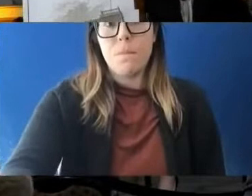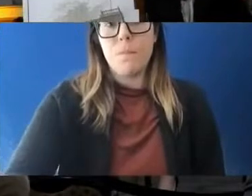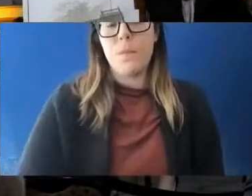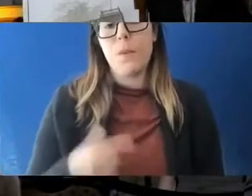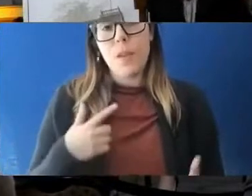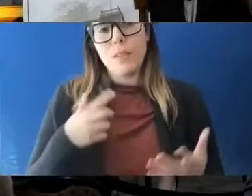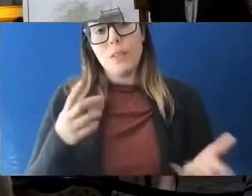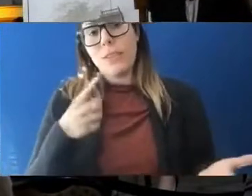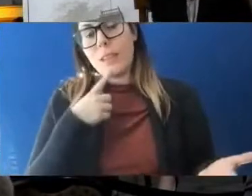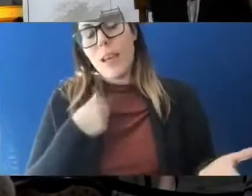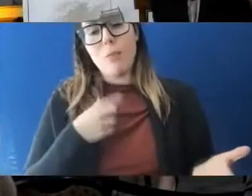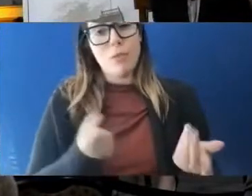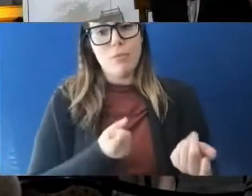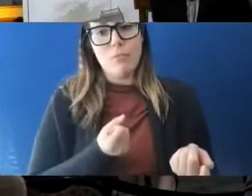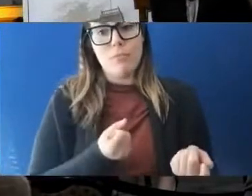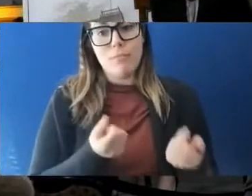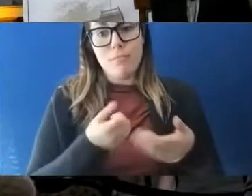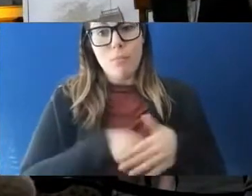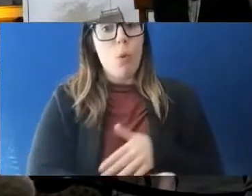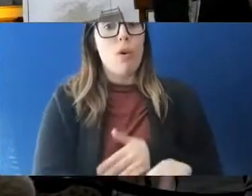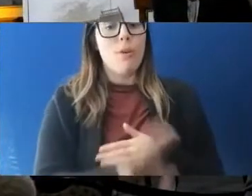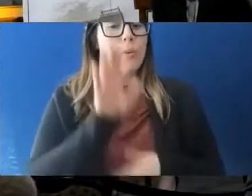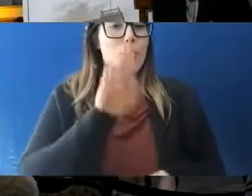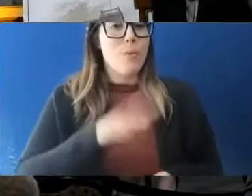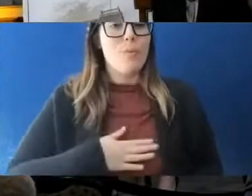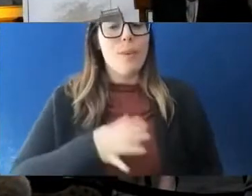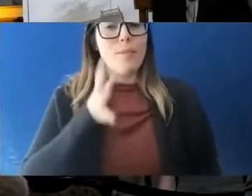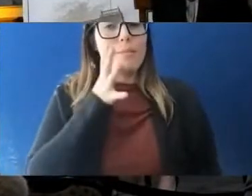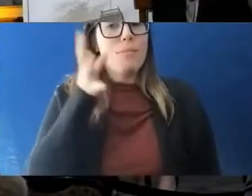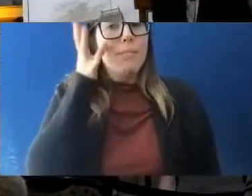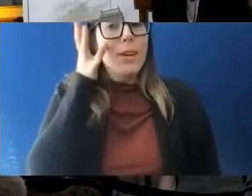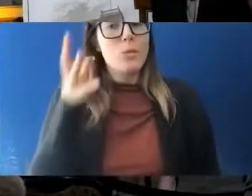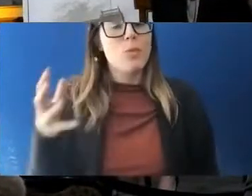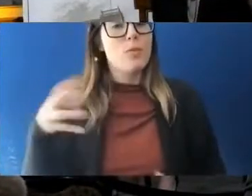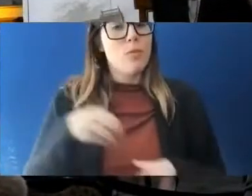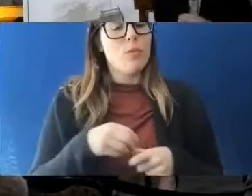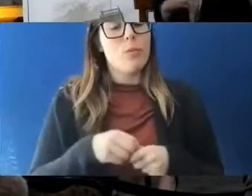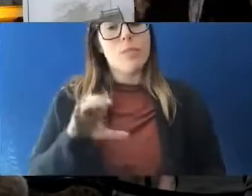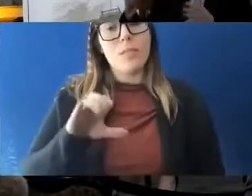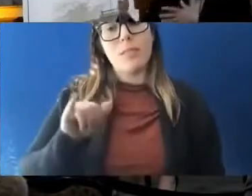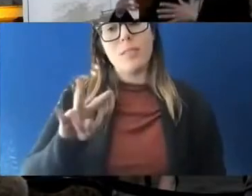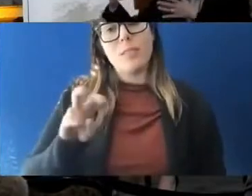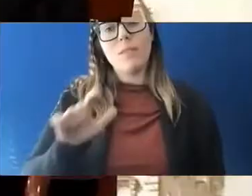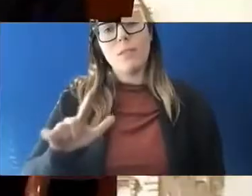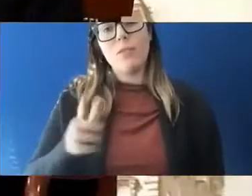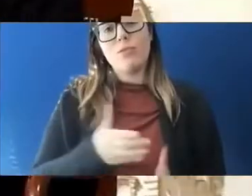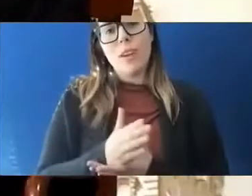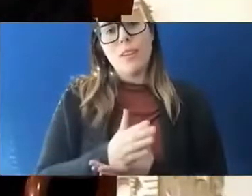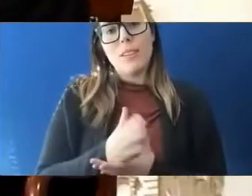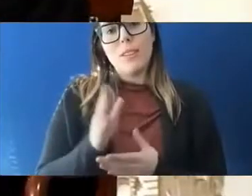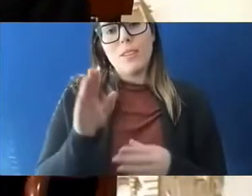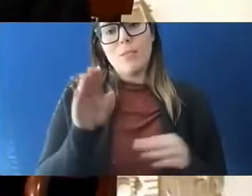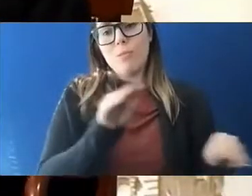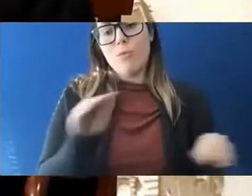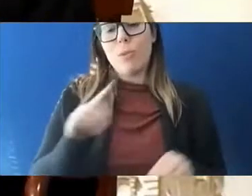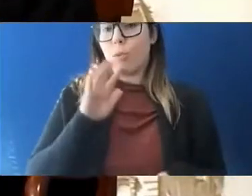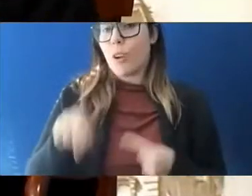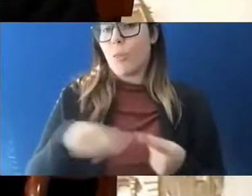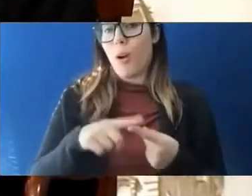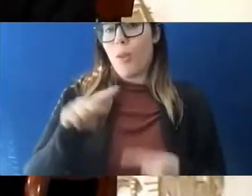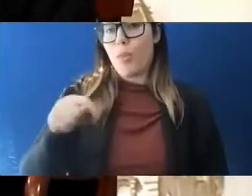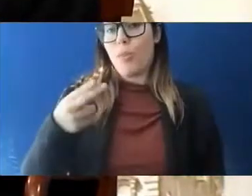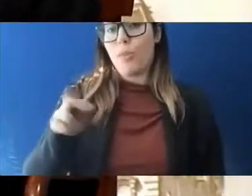it. As many of you know, my parents were active in the civil rights movement, and I talk a lot about Thurgood Marshall being one of